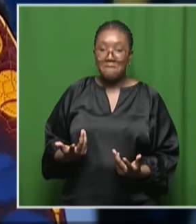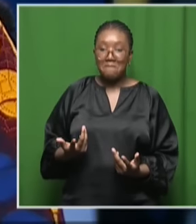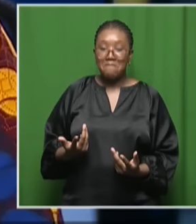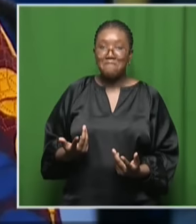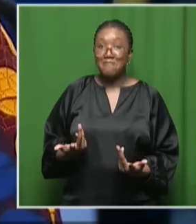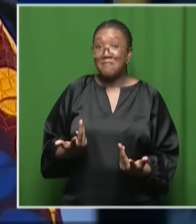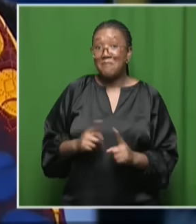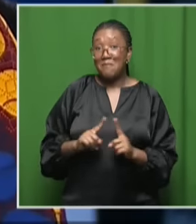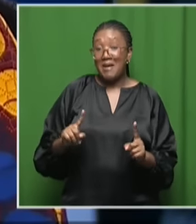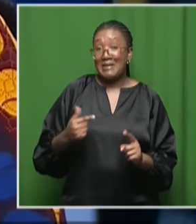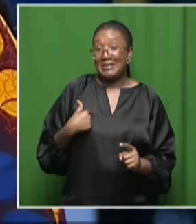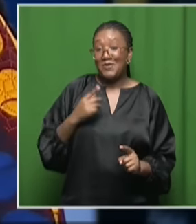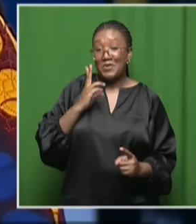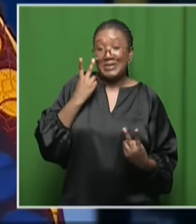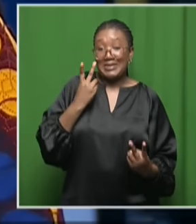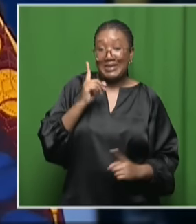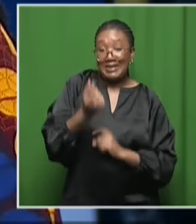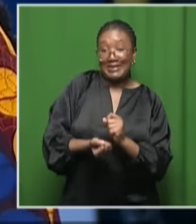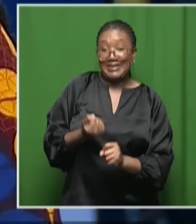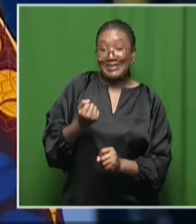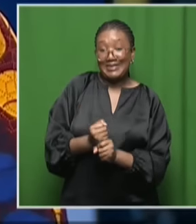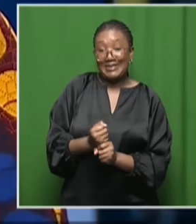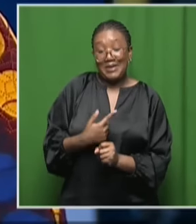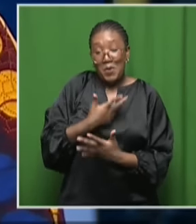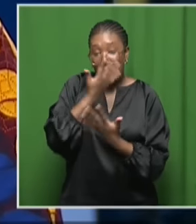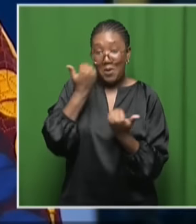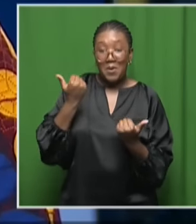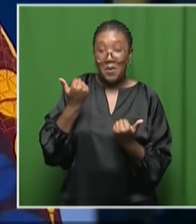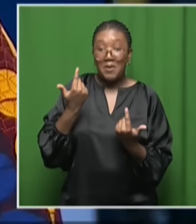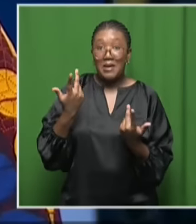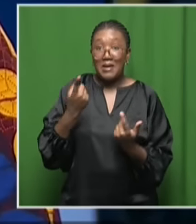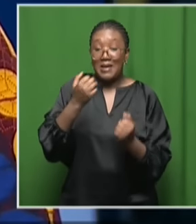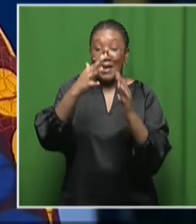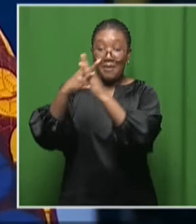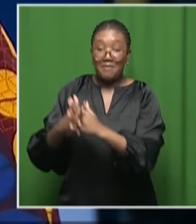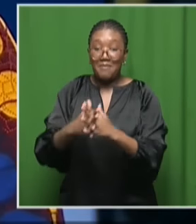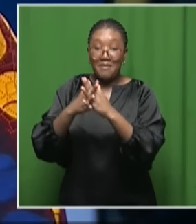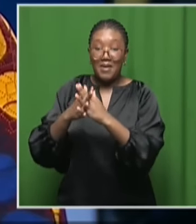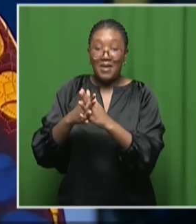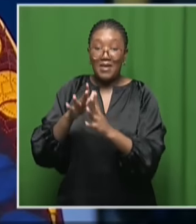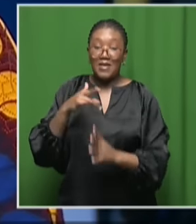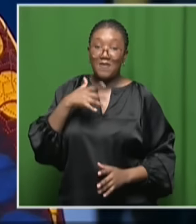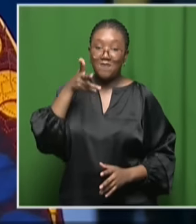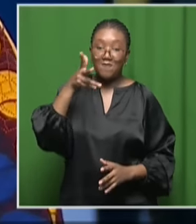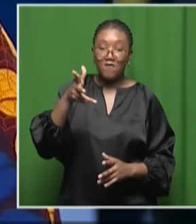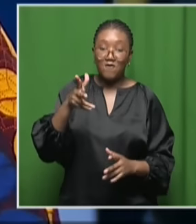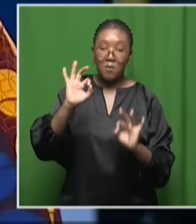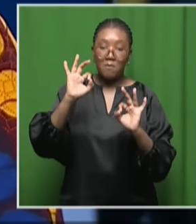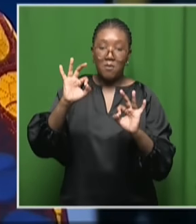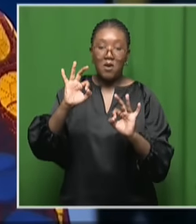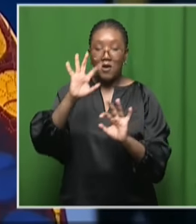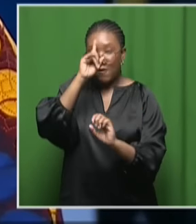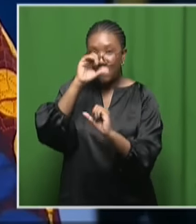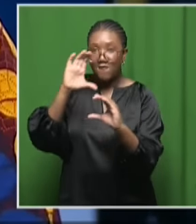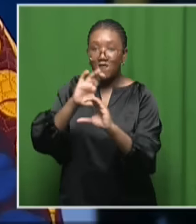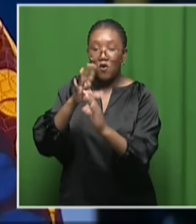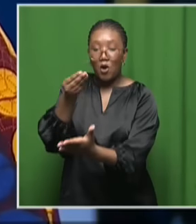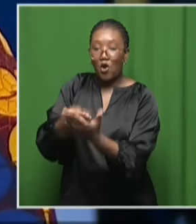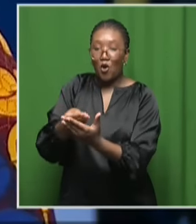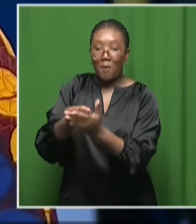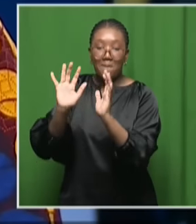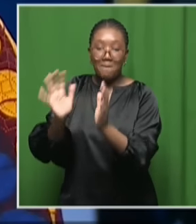big question is what the parameters are going to be. We already know that the US wants to have a much more streamlined agenda that focuses